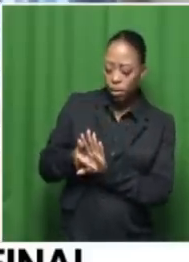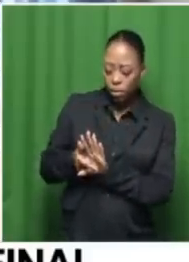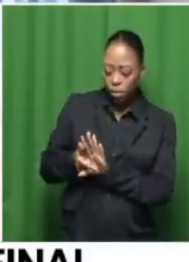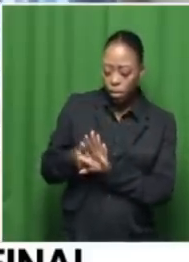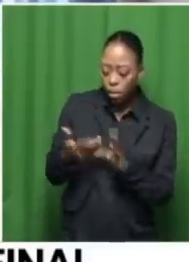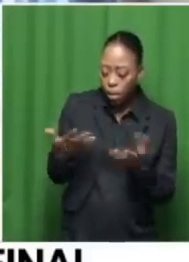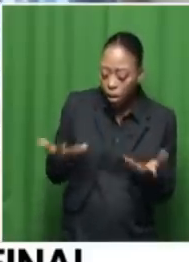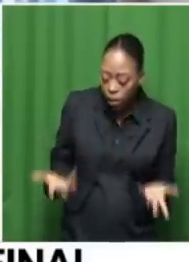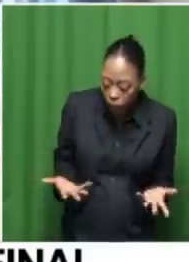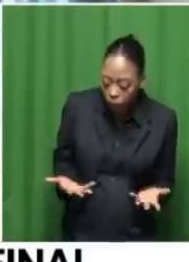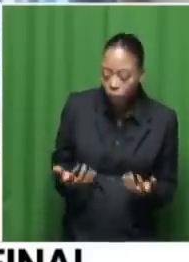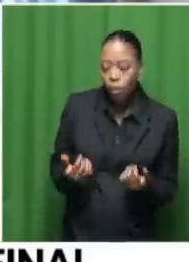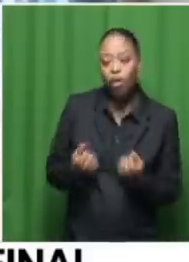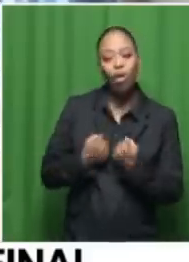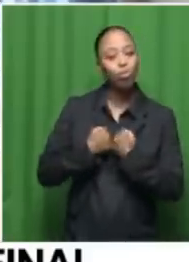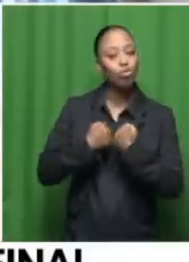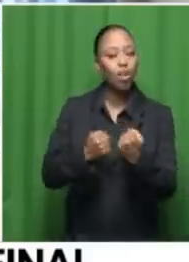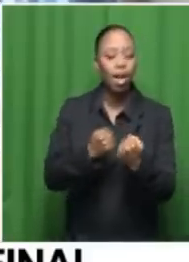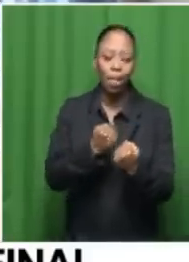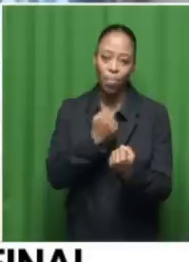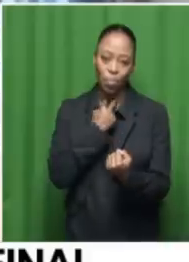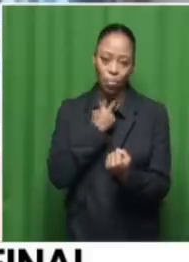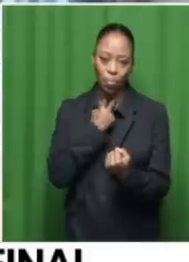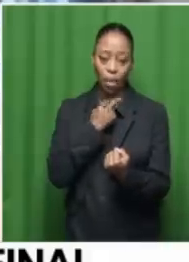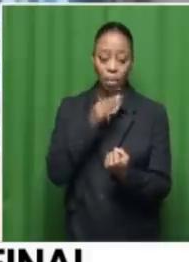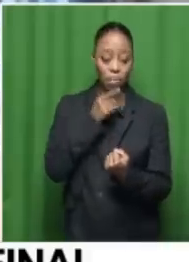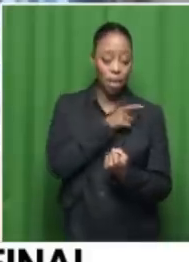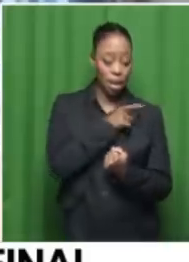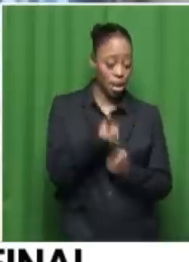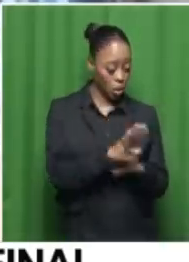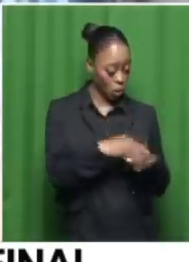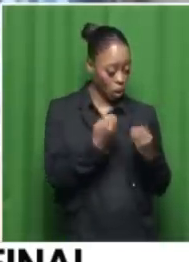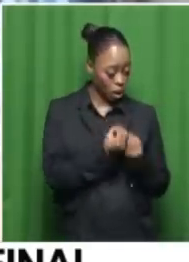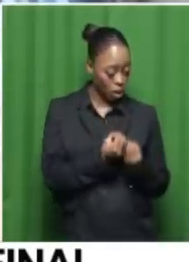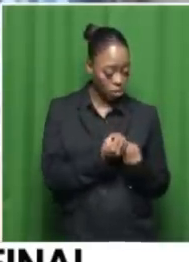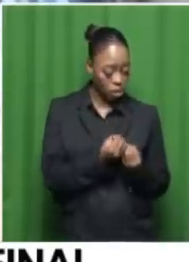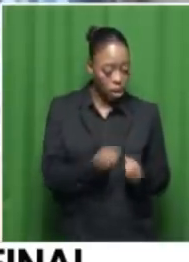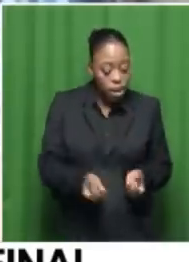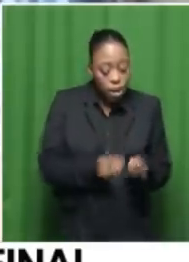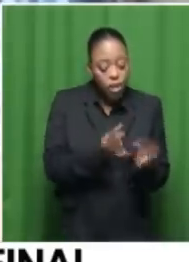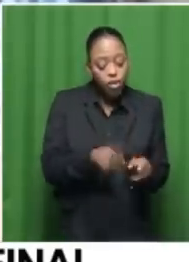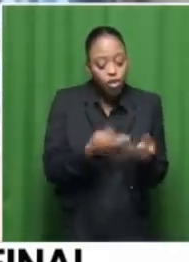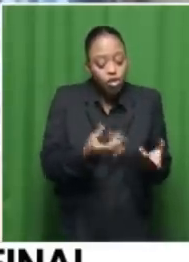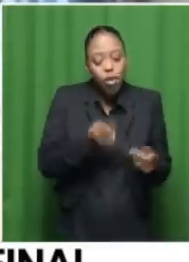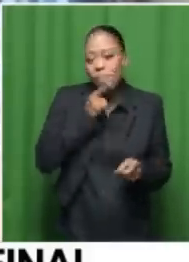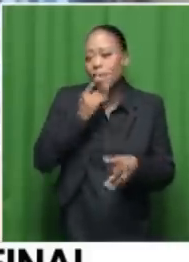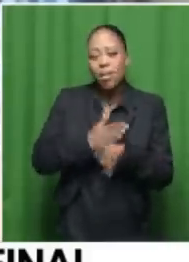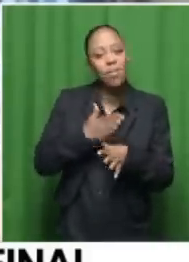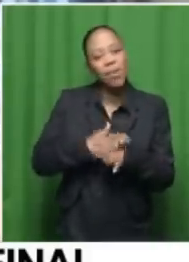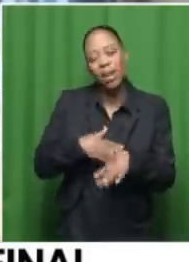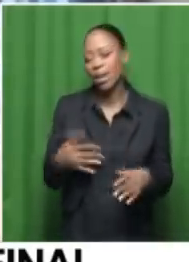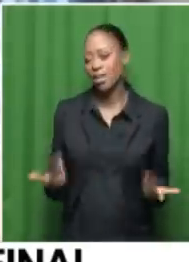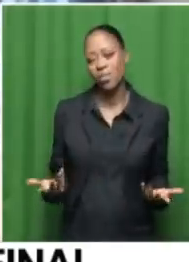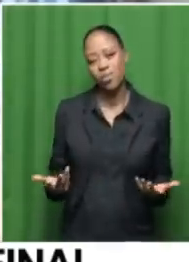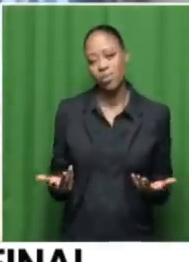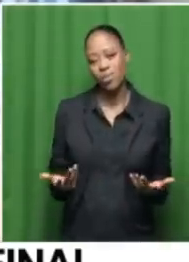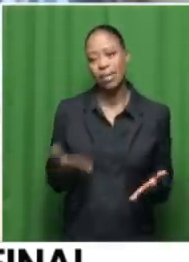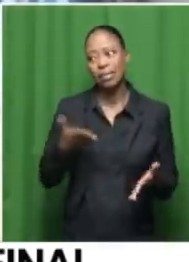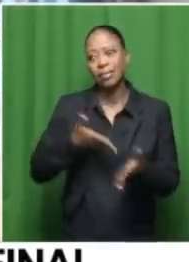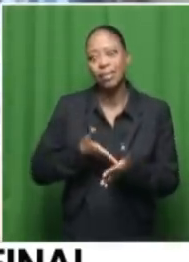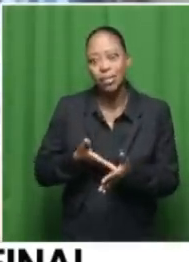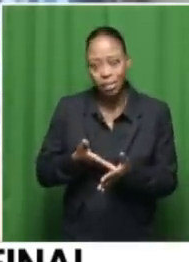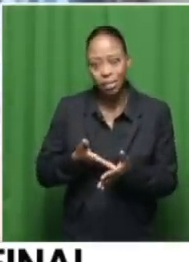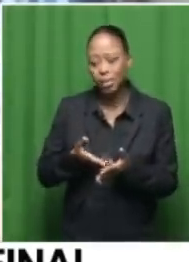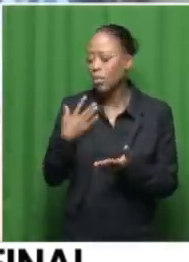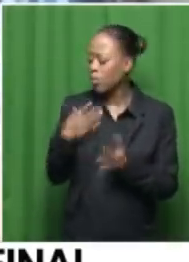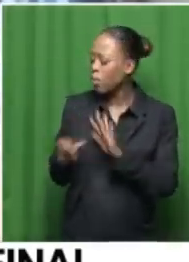car doesn't go anywhere. If you don't resource your anti-corruption machinery, it doesn't go anywhere either. And we have seen